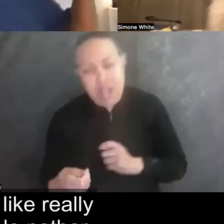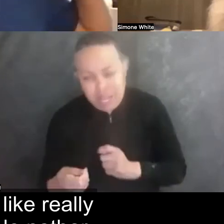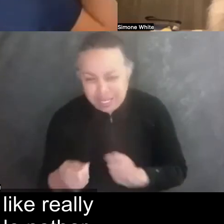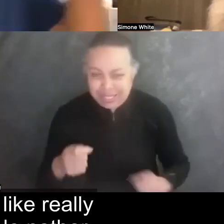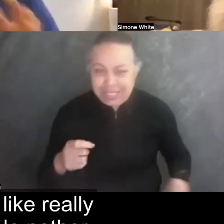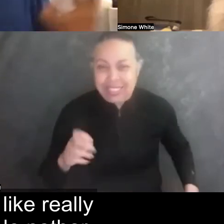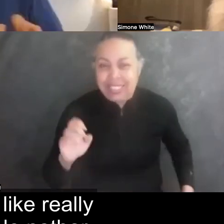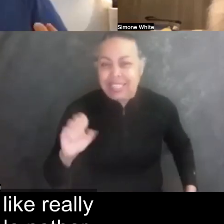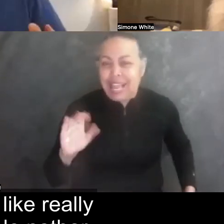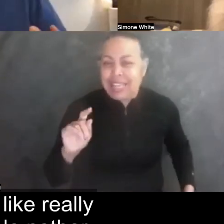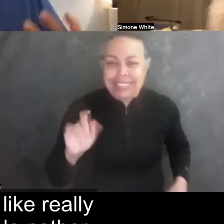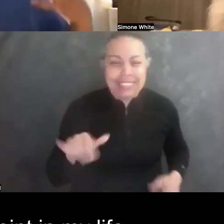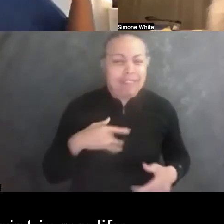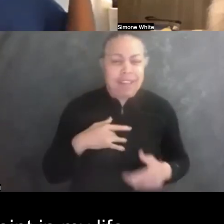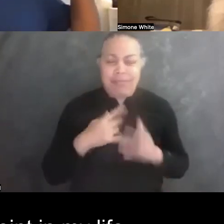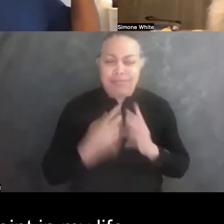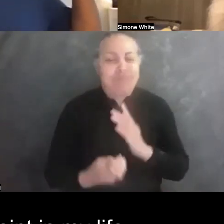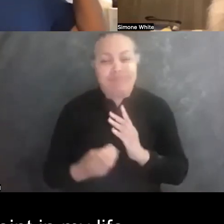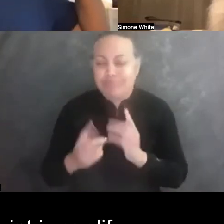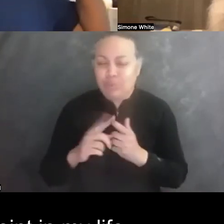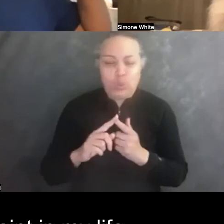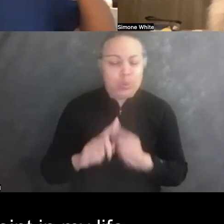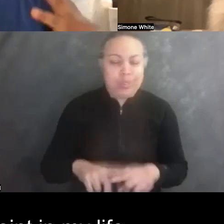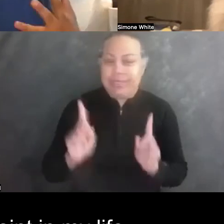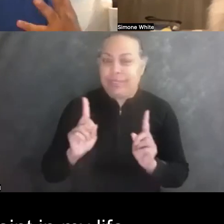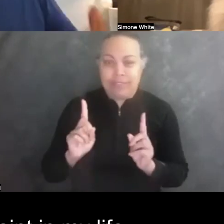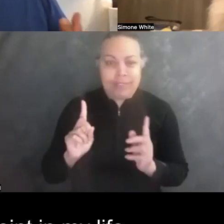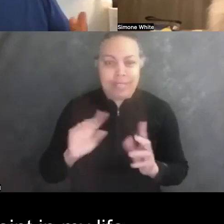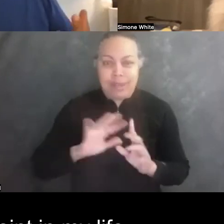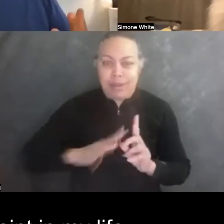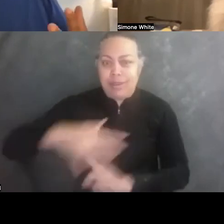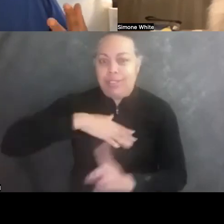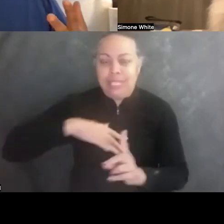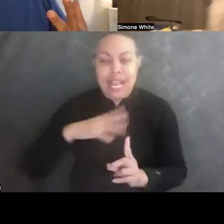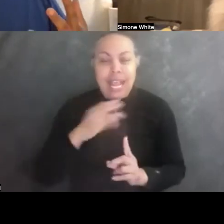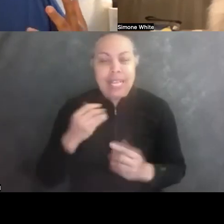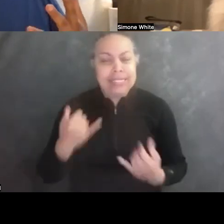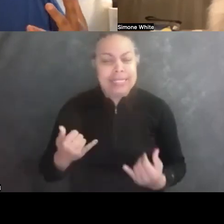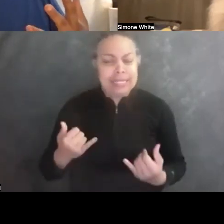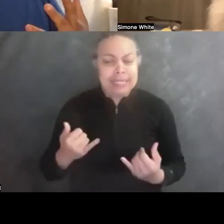is just like a whole nother. And I think at this point in my life,